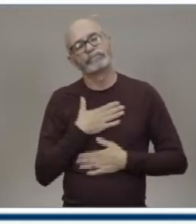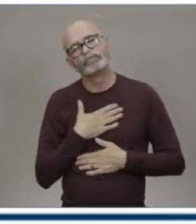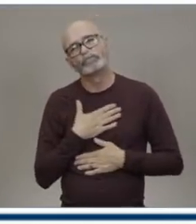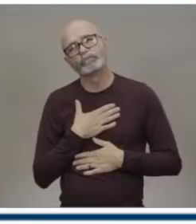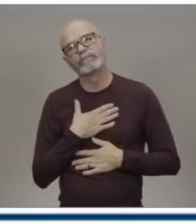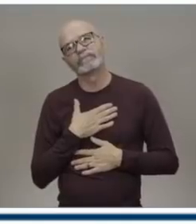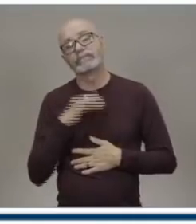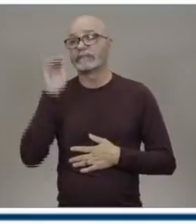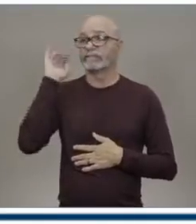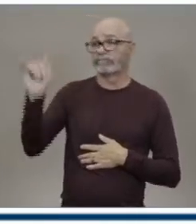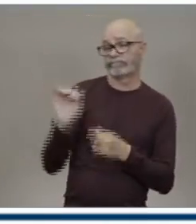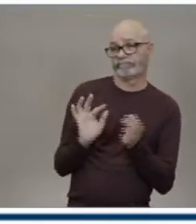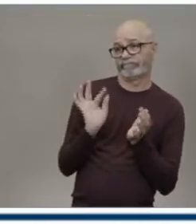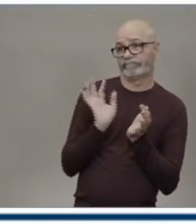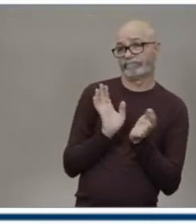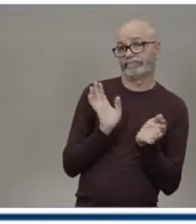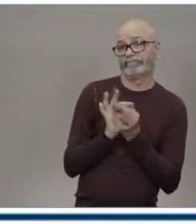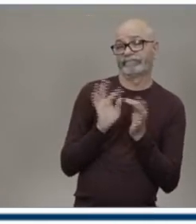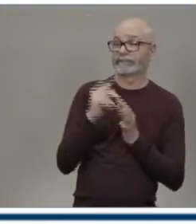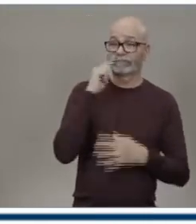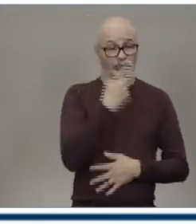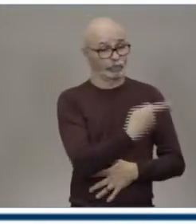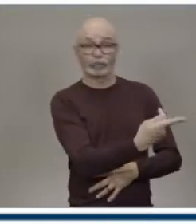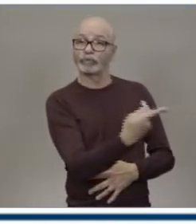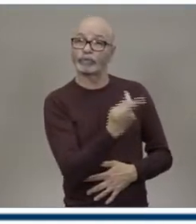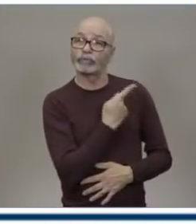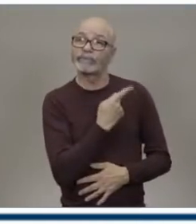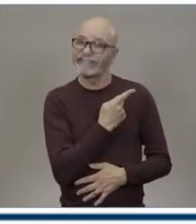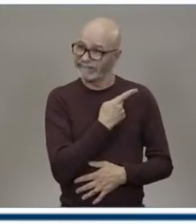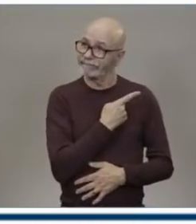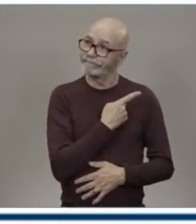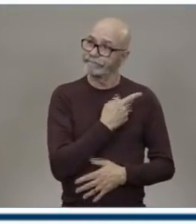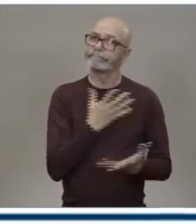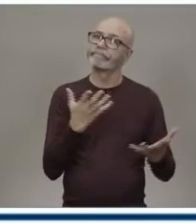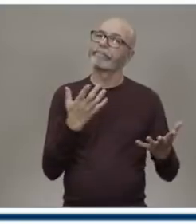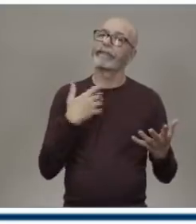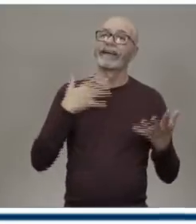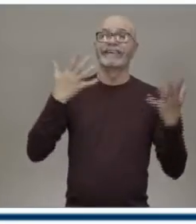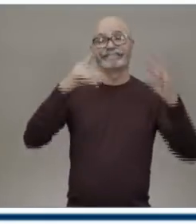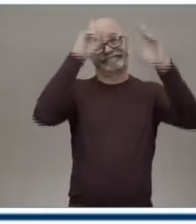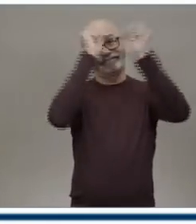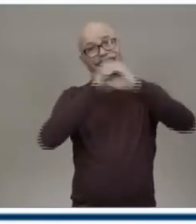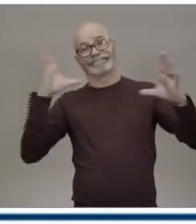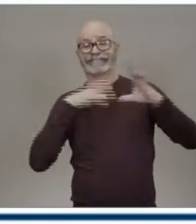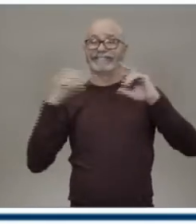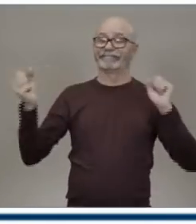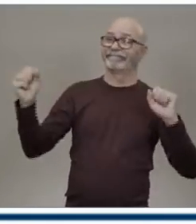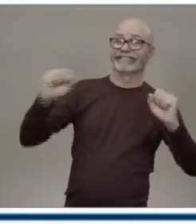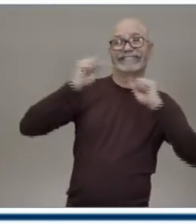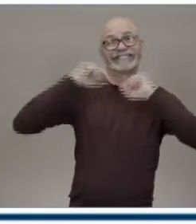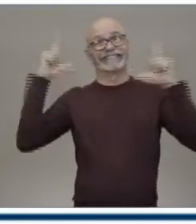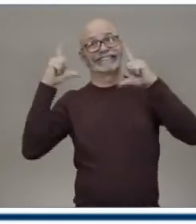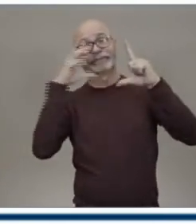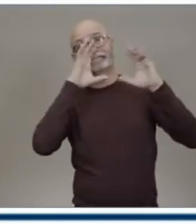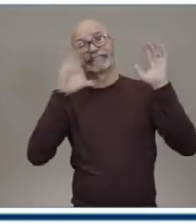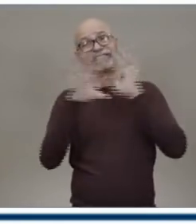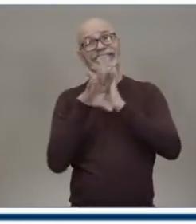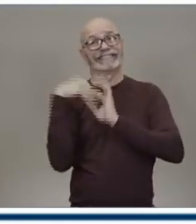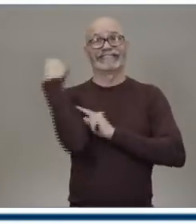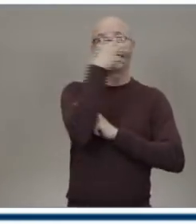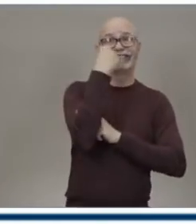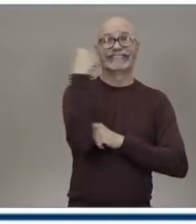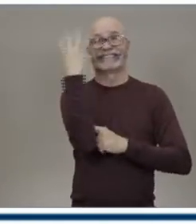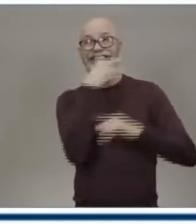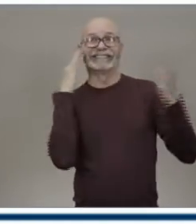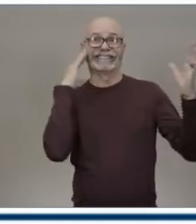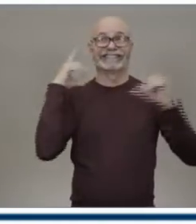comment about people other than the two of us sitting here. We happen to be the face of each of our organizations, but staff who work for both of us have